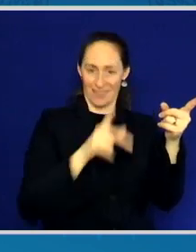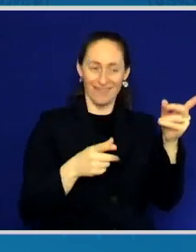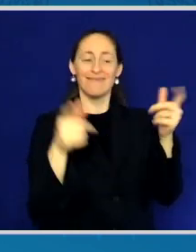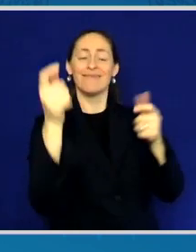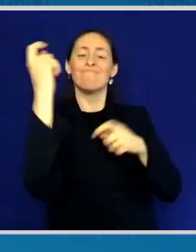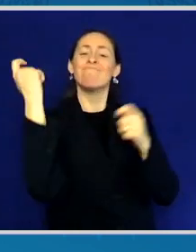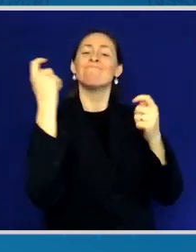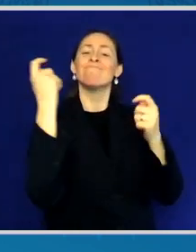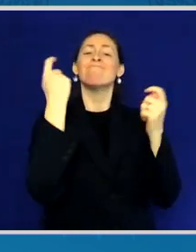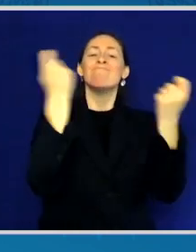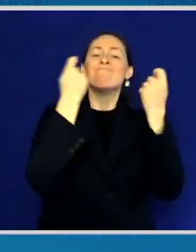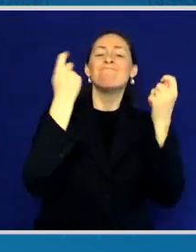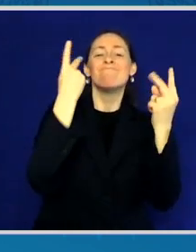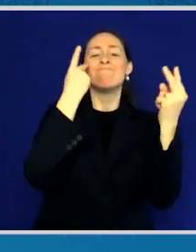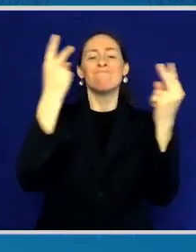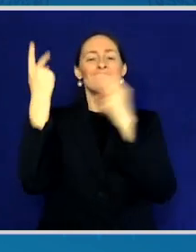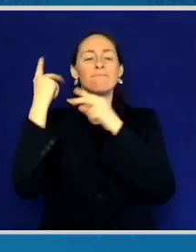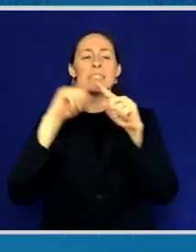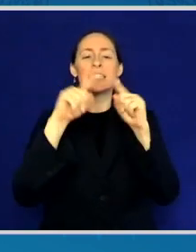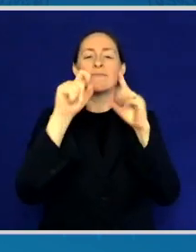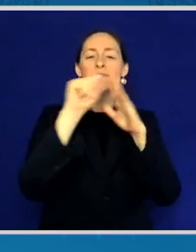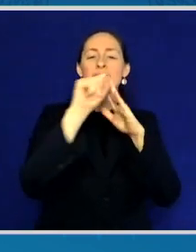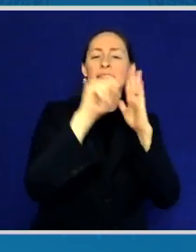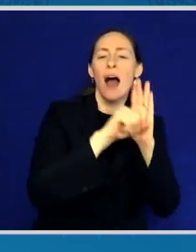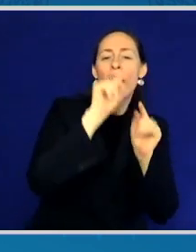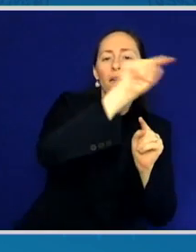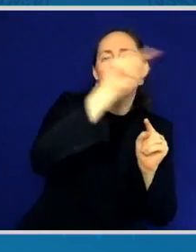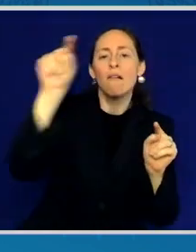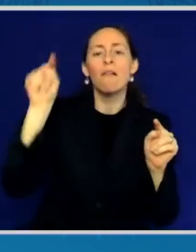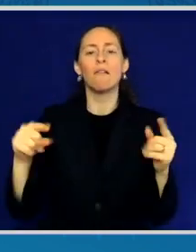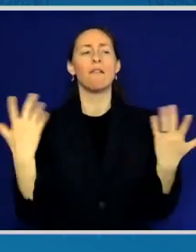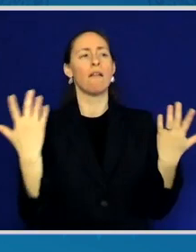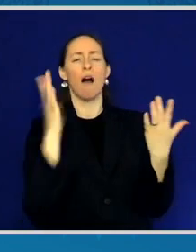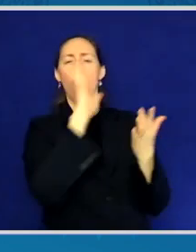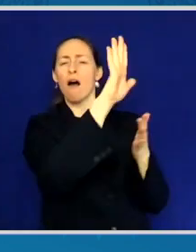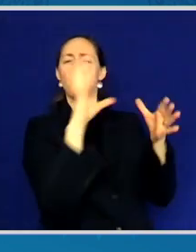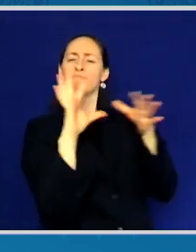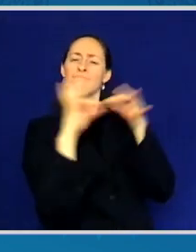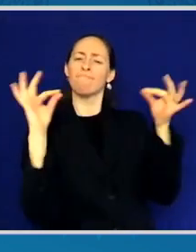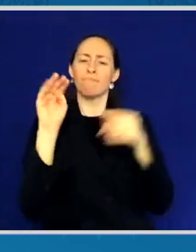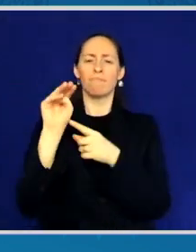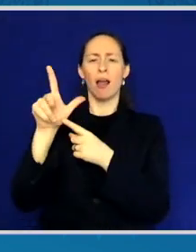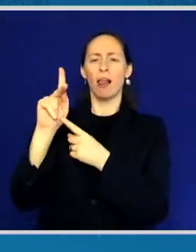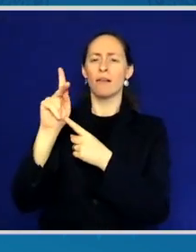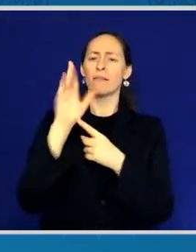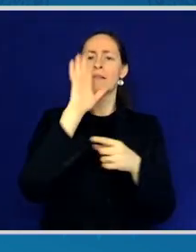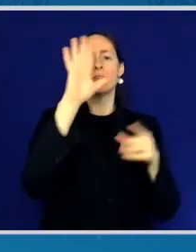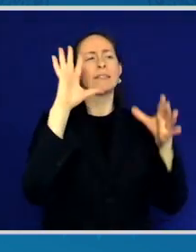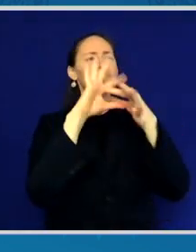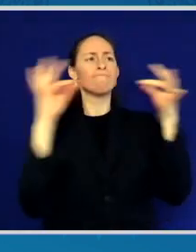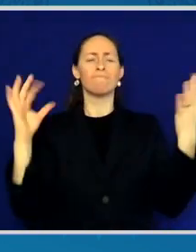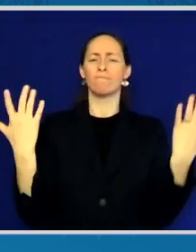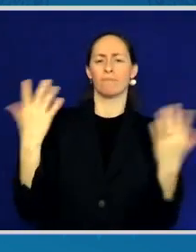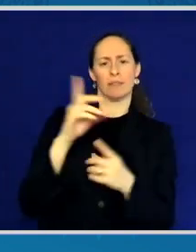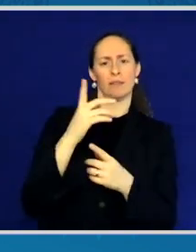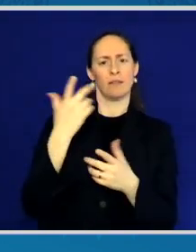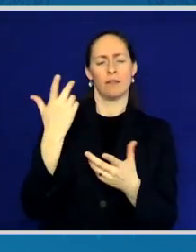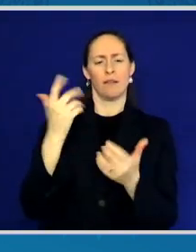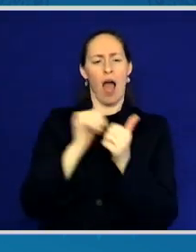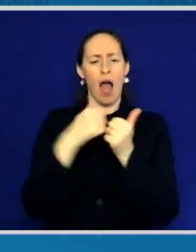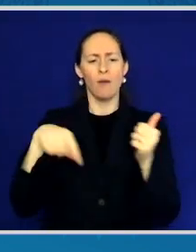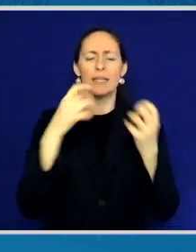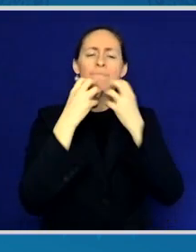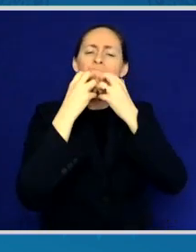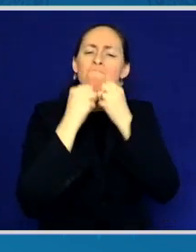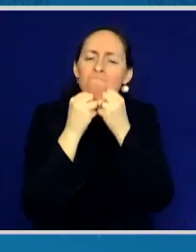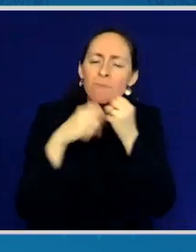Dr. King's term that he used often, dignity of work. And she somehow, 3 days later, the next week on the floor, came up